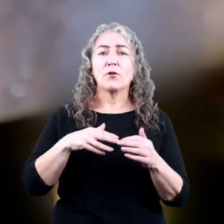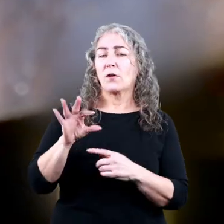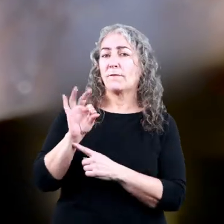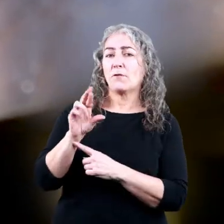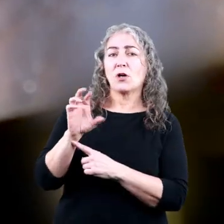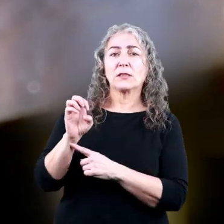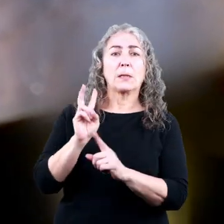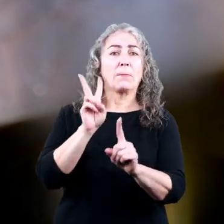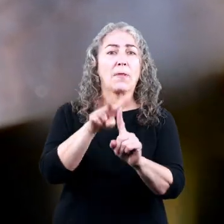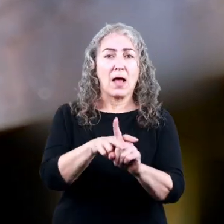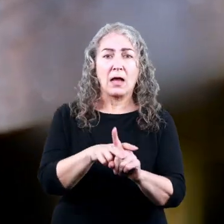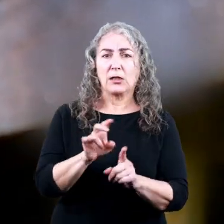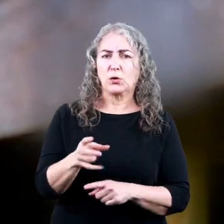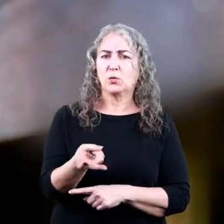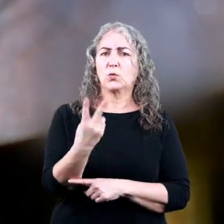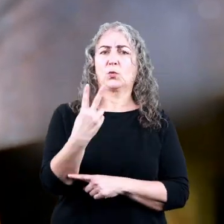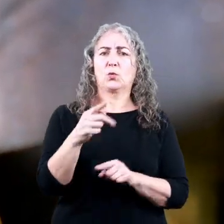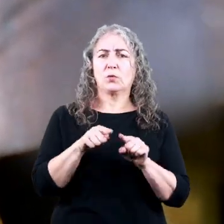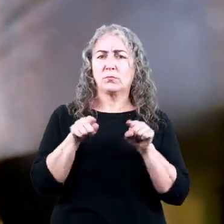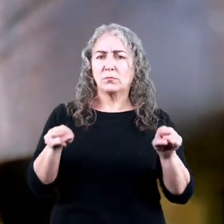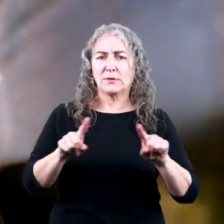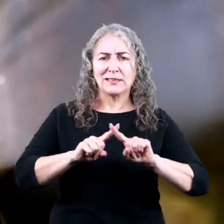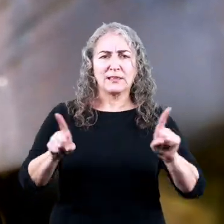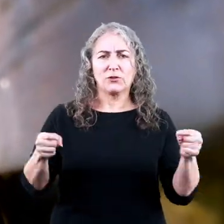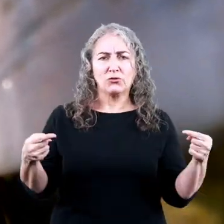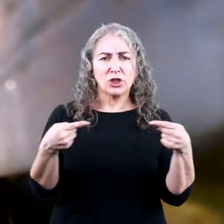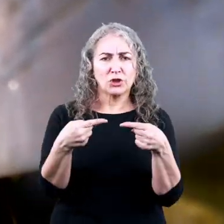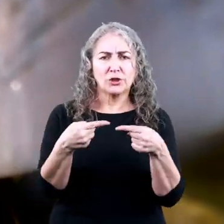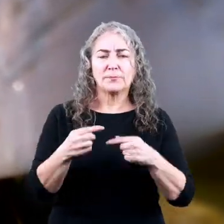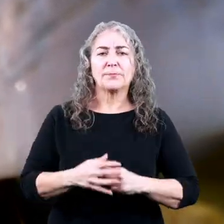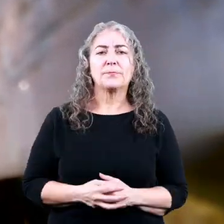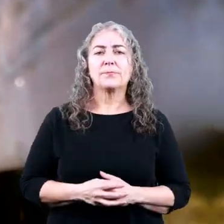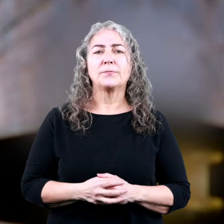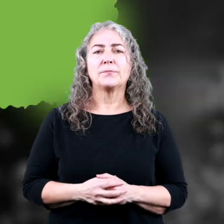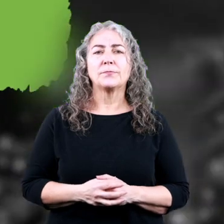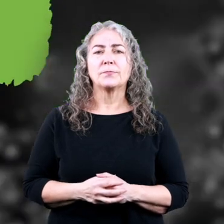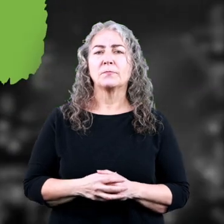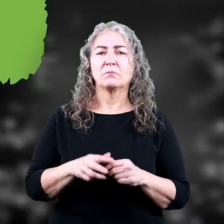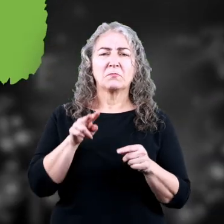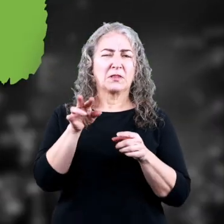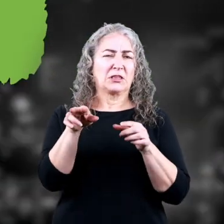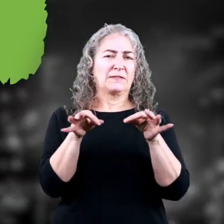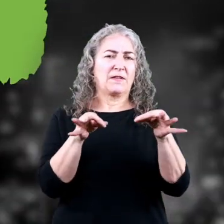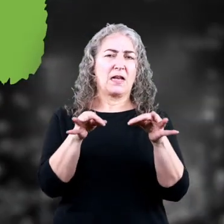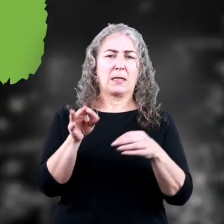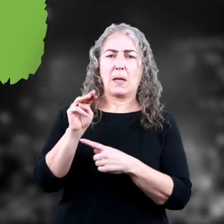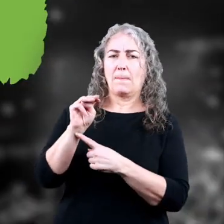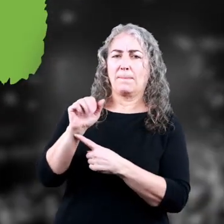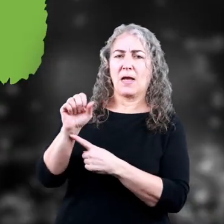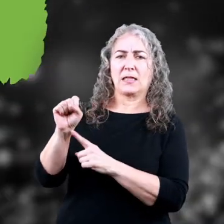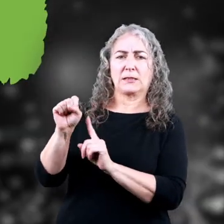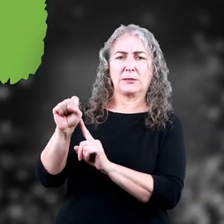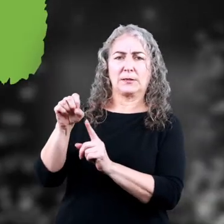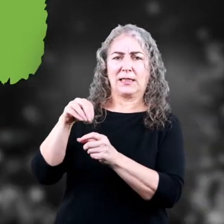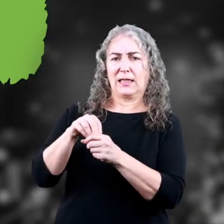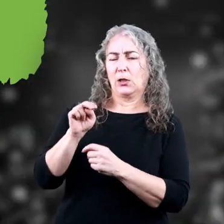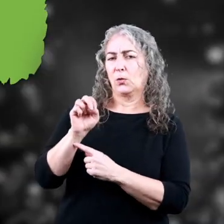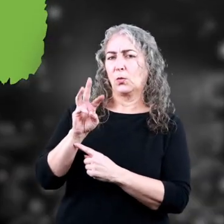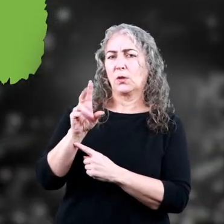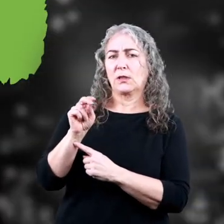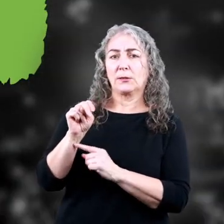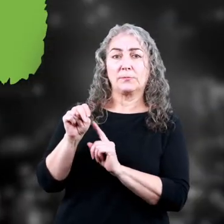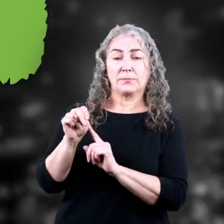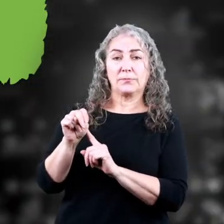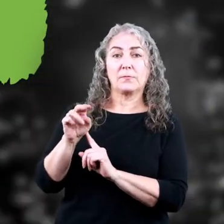whenever a force is applied, there are always two things interacting. Now let's define the word mass in Newton's